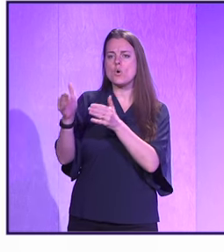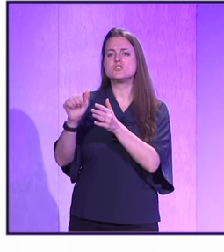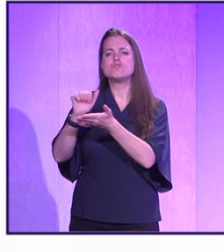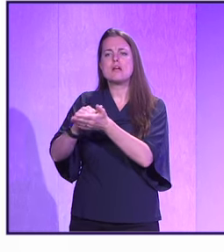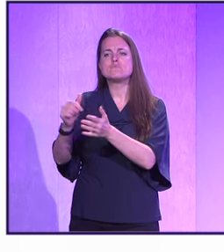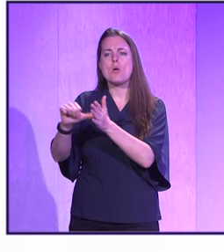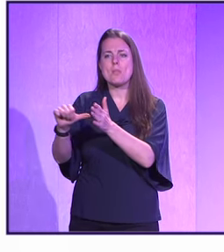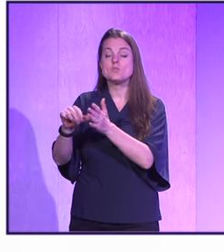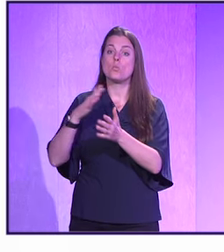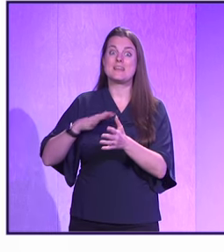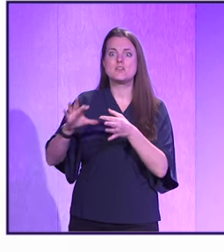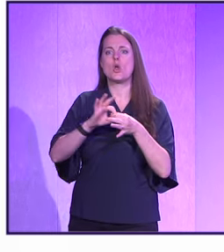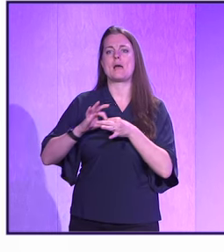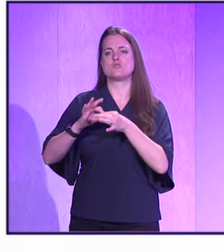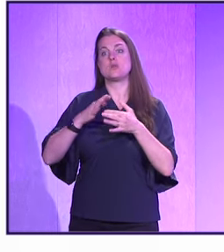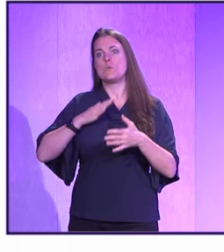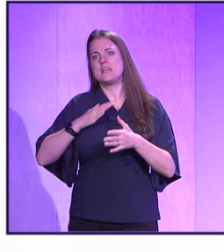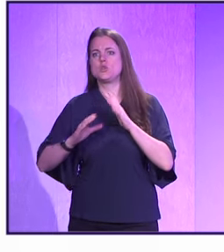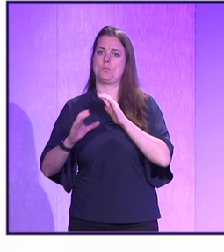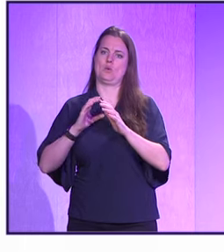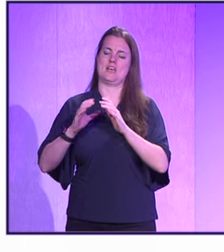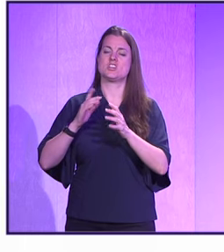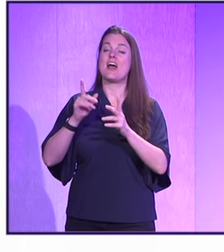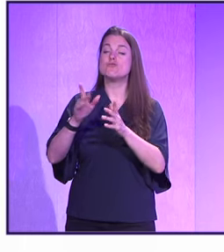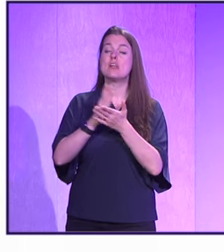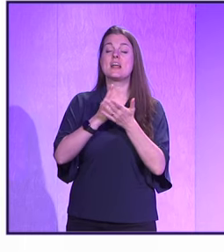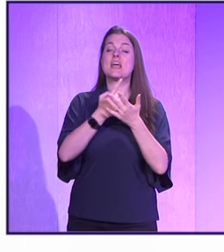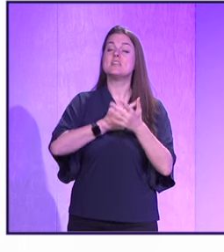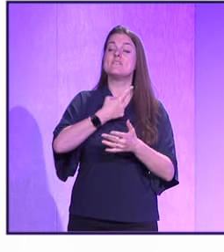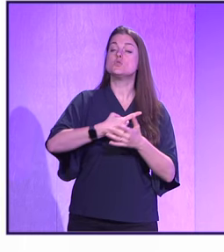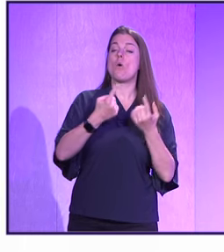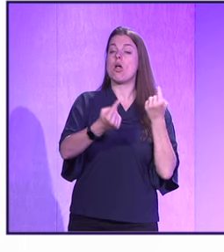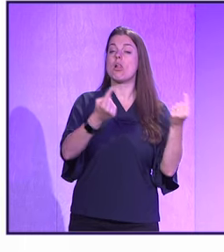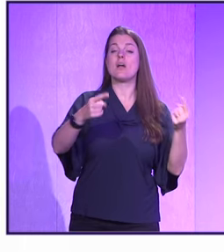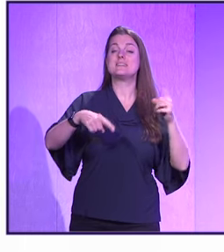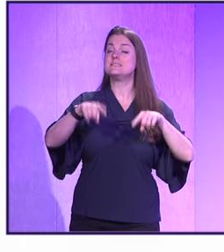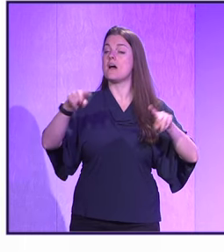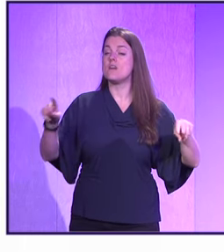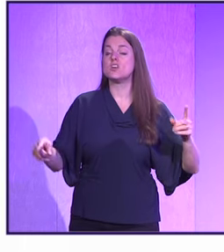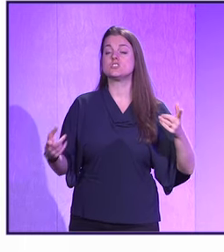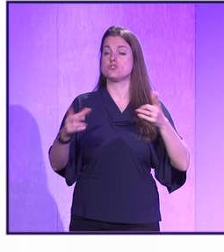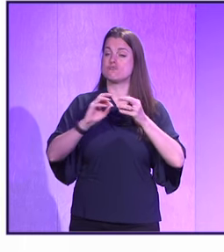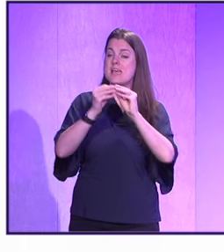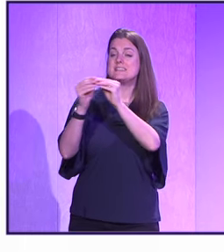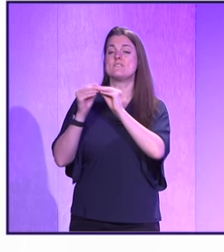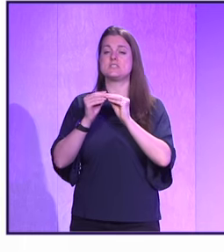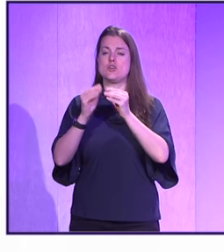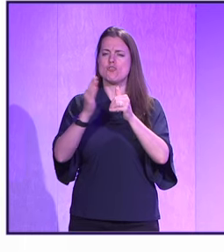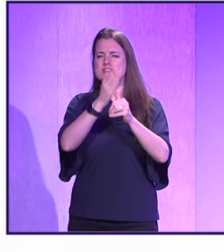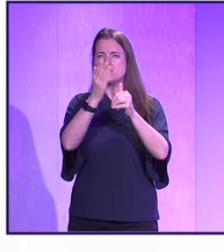things and that we're using technology to solve the right problems. We need collaboration, we need communication, and it is our